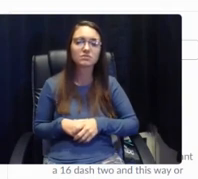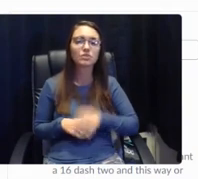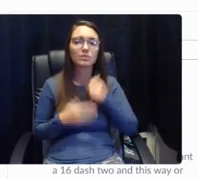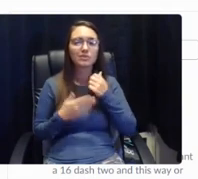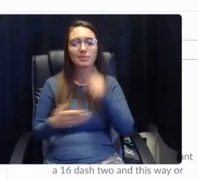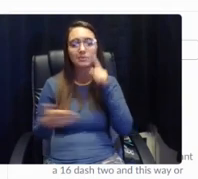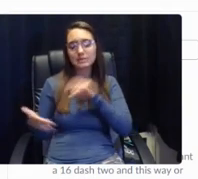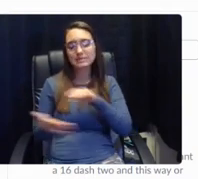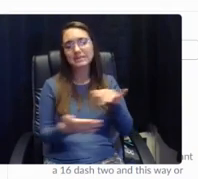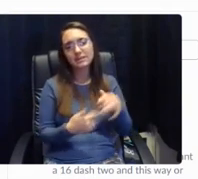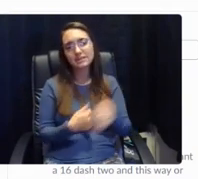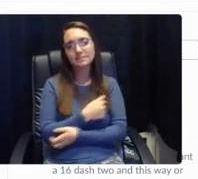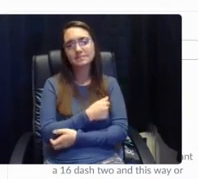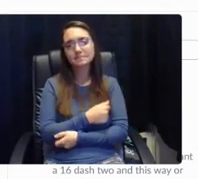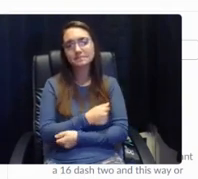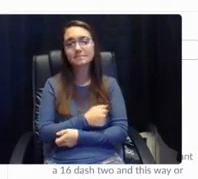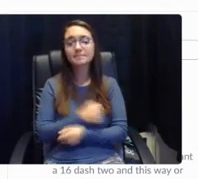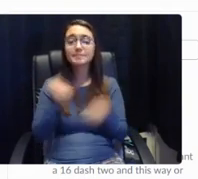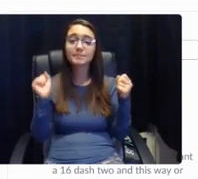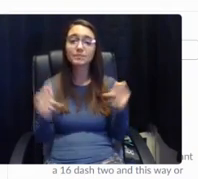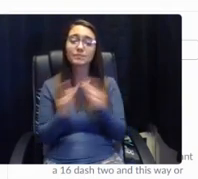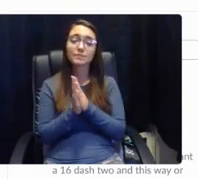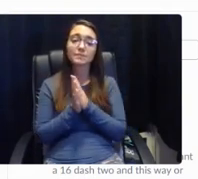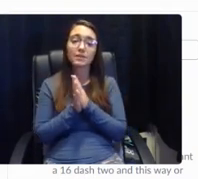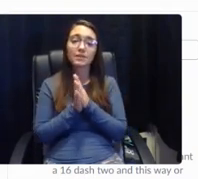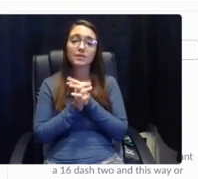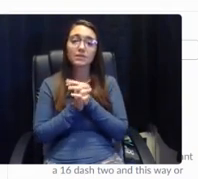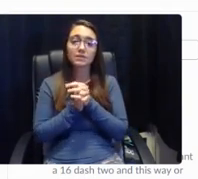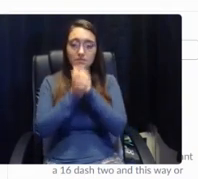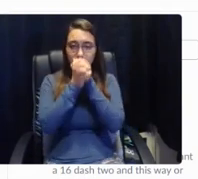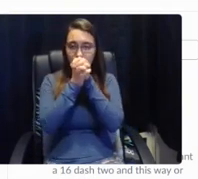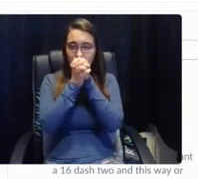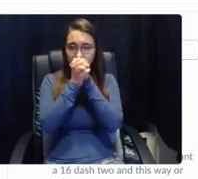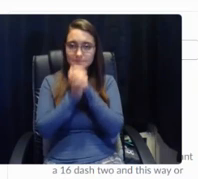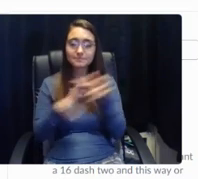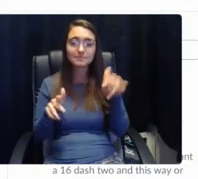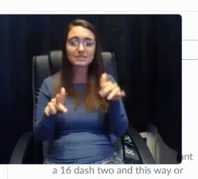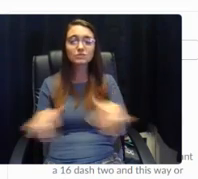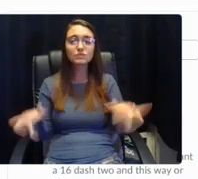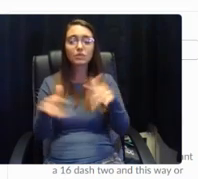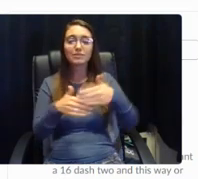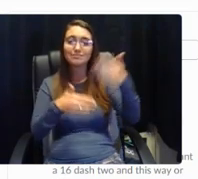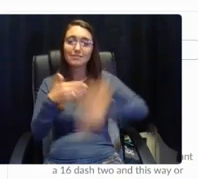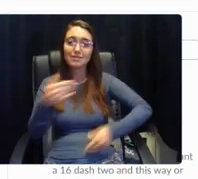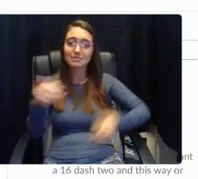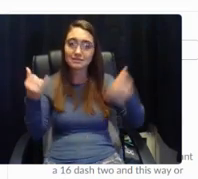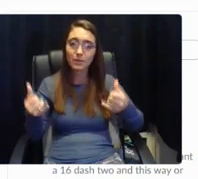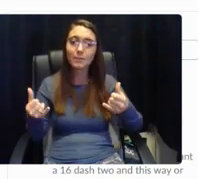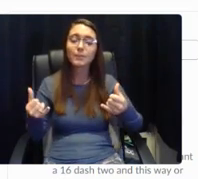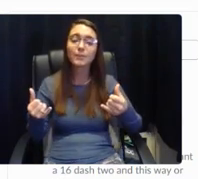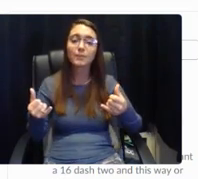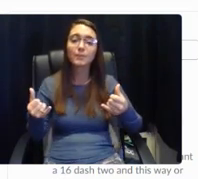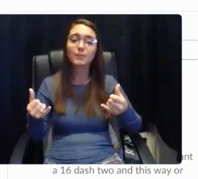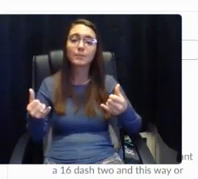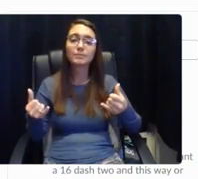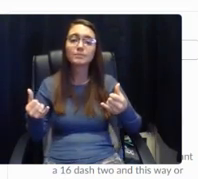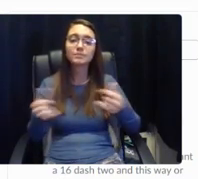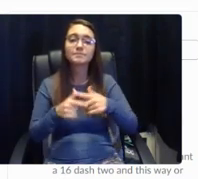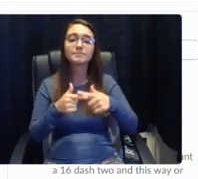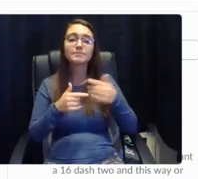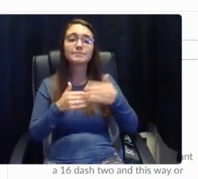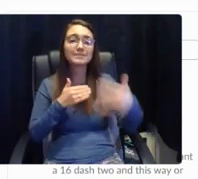prepare accordingly. Okay, so this recording will end here. We're gonna go to the